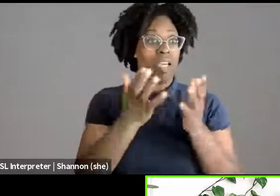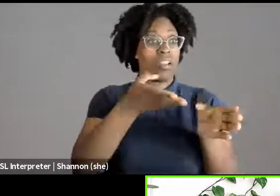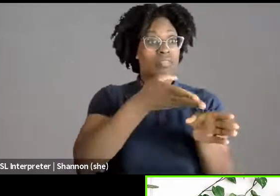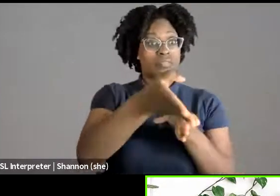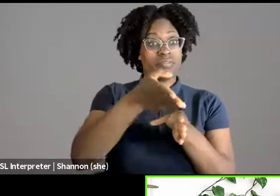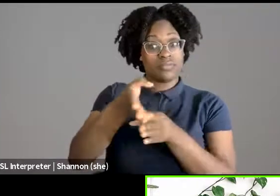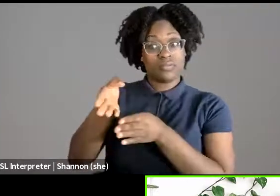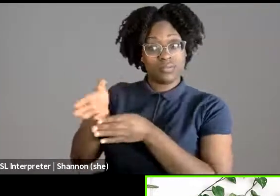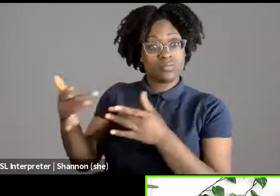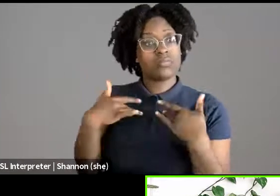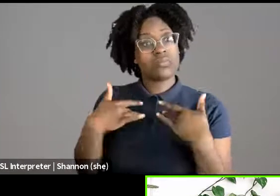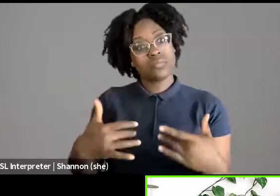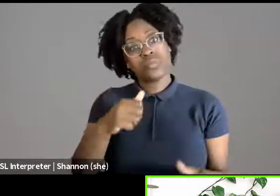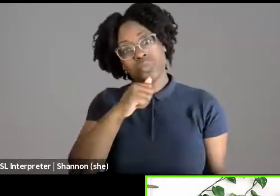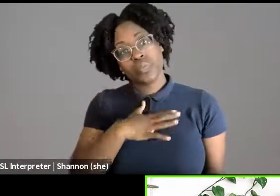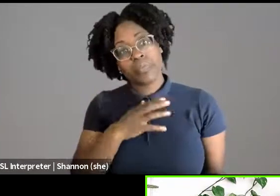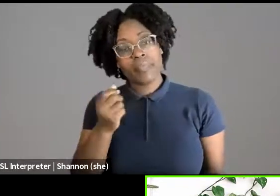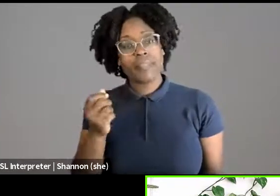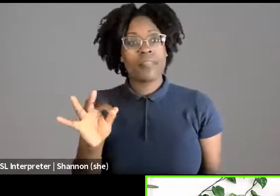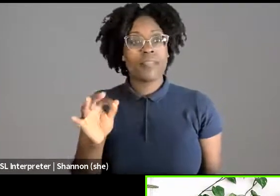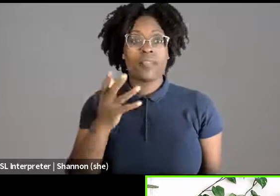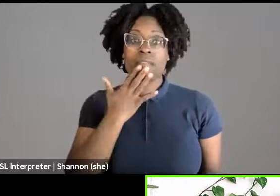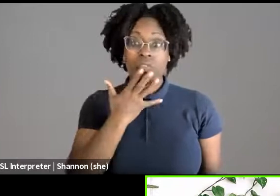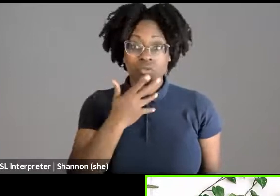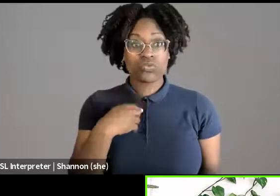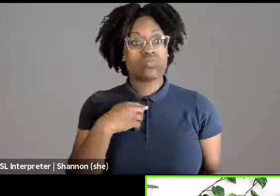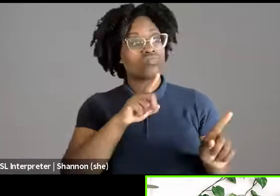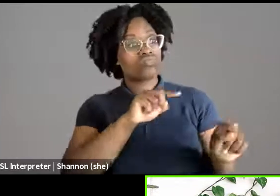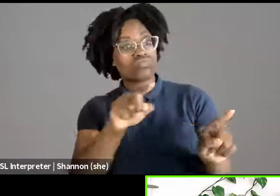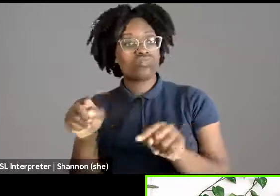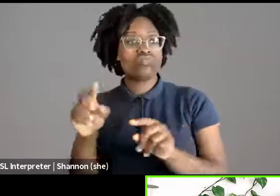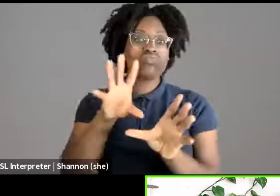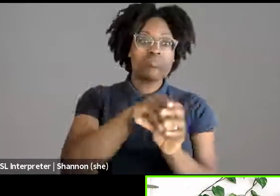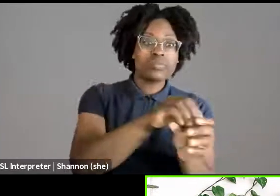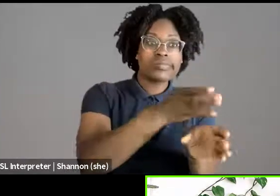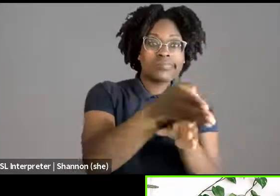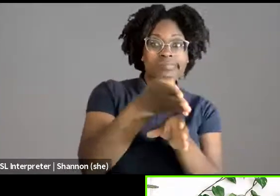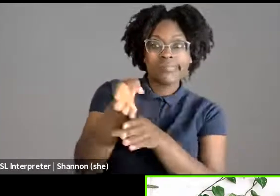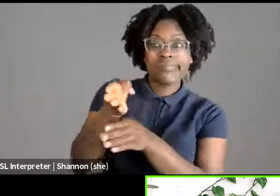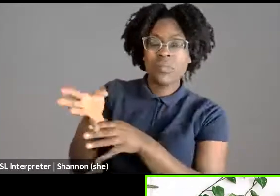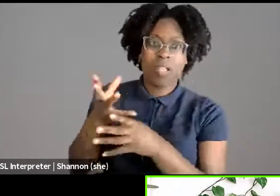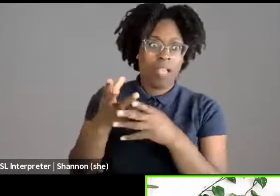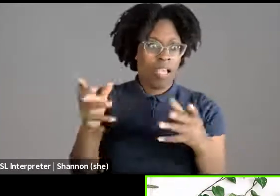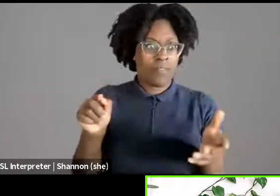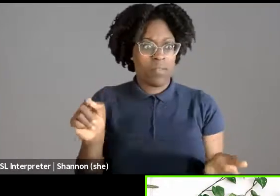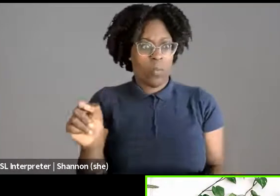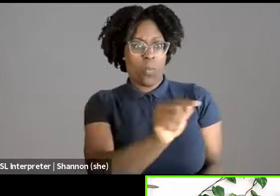especially, have been impacted so heavily by COVID. So the hospitality,